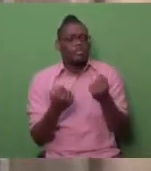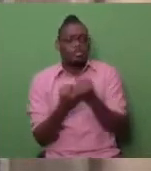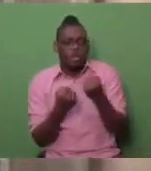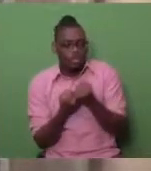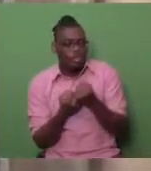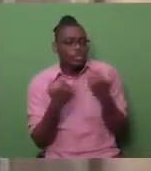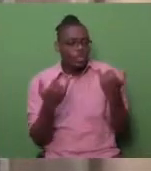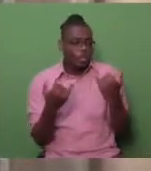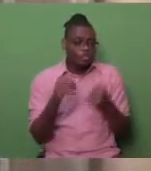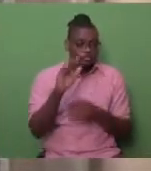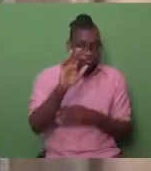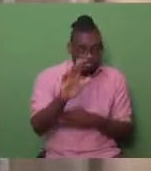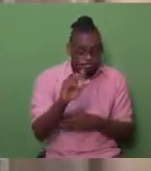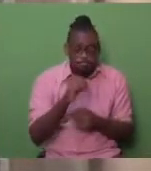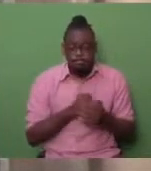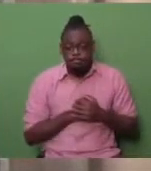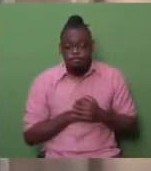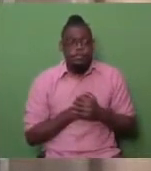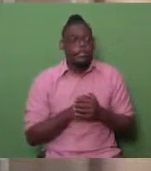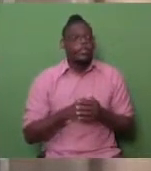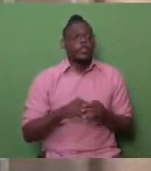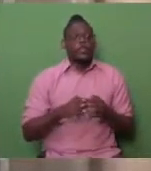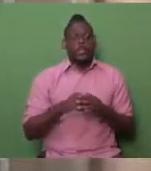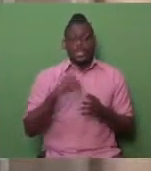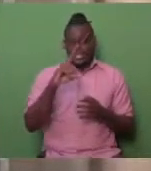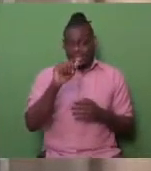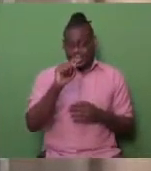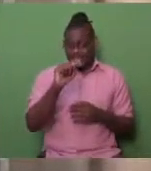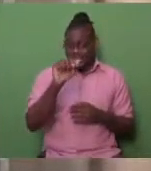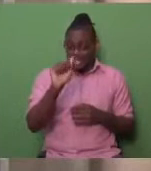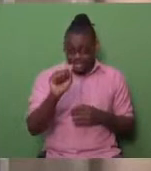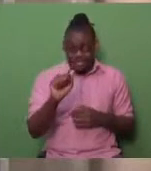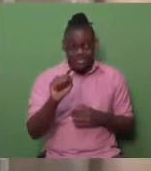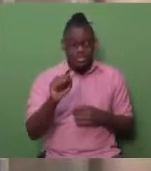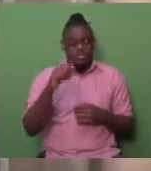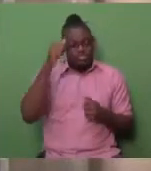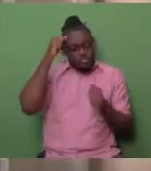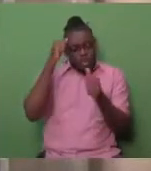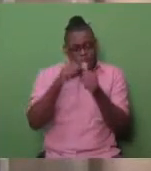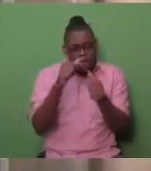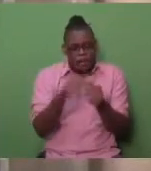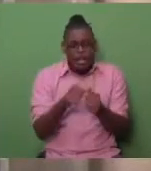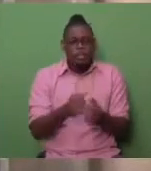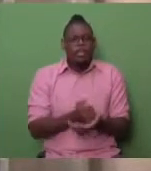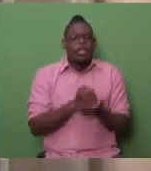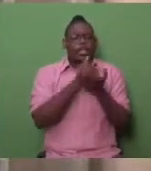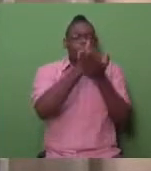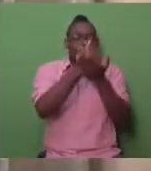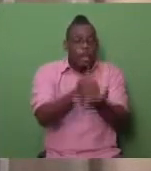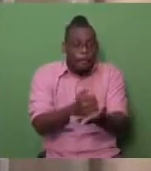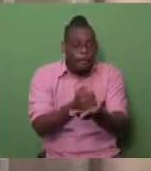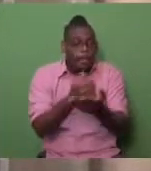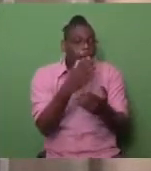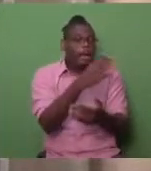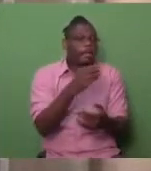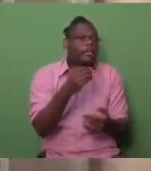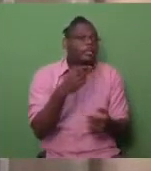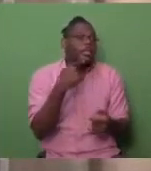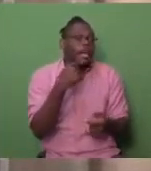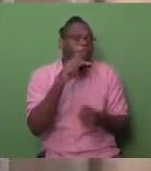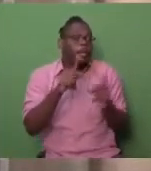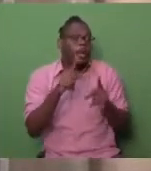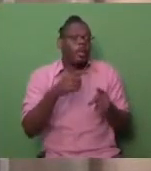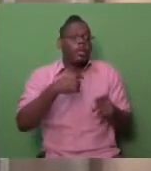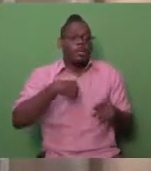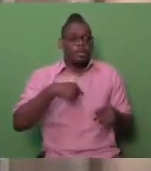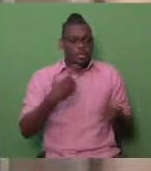the thousands for hampers. And then you call them greedy. You call them greedy. A tax on tires, even though across the country there